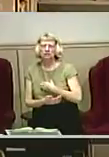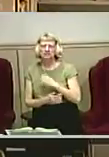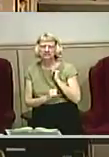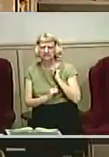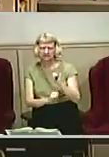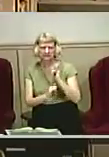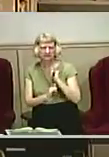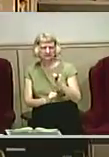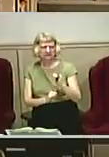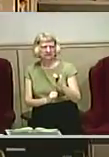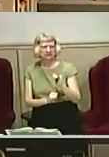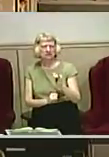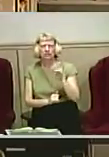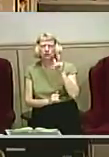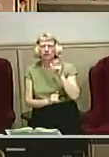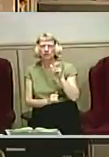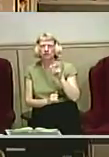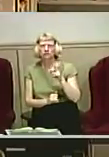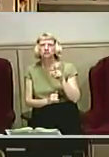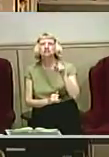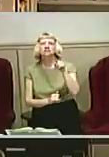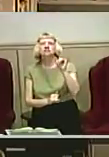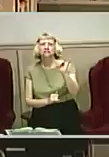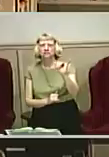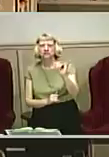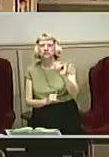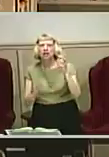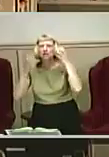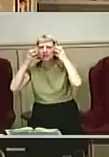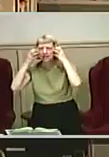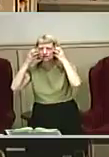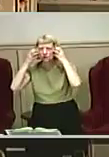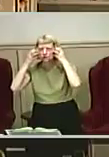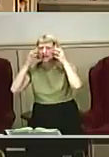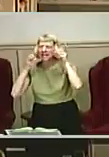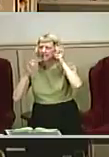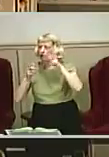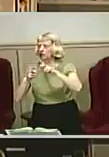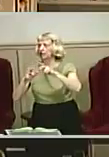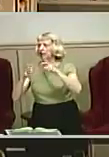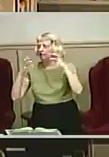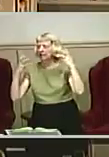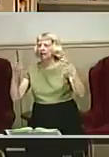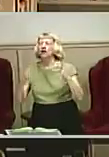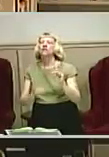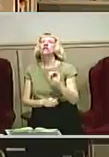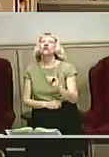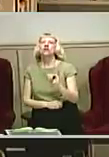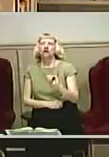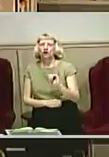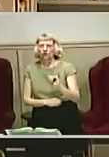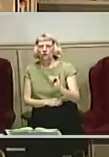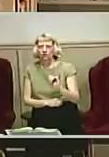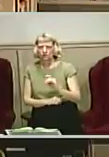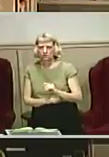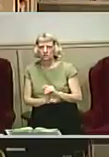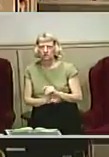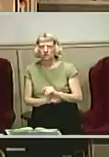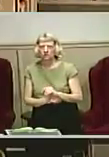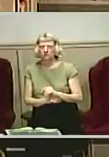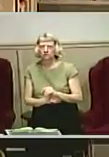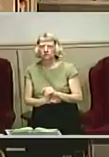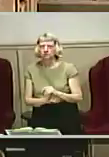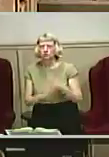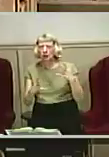of Taylor. Taylor, do you hear me up there? I do hear you. I'm on the headphones up here. Oh. Am I that soft in speaking?